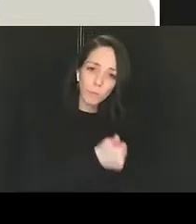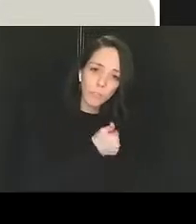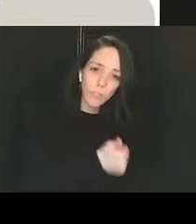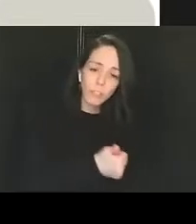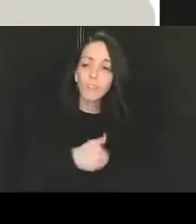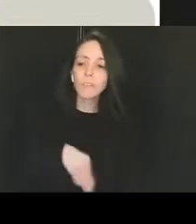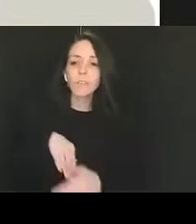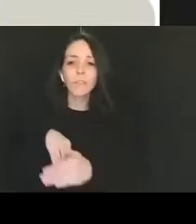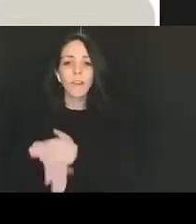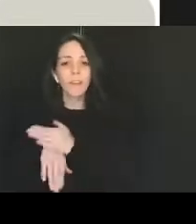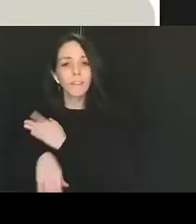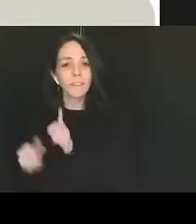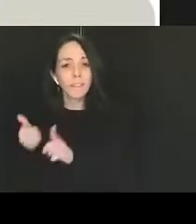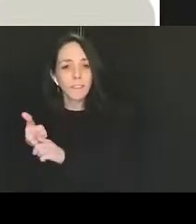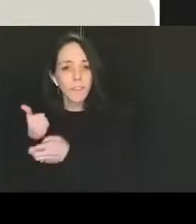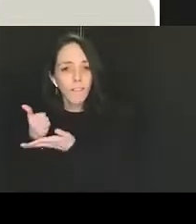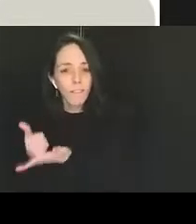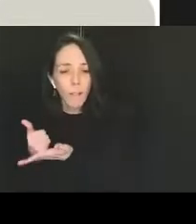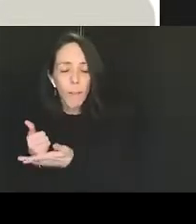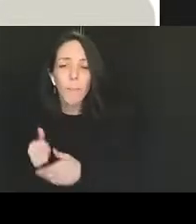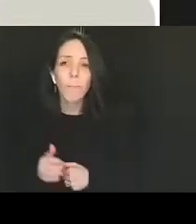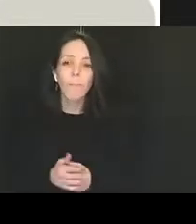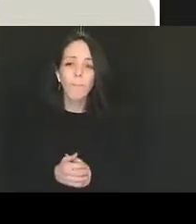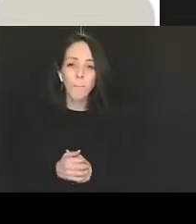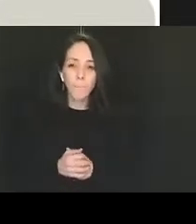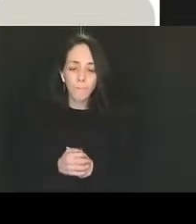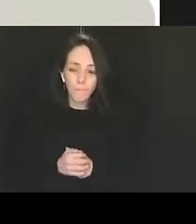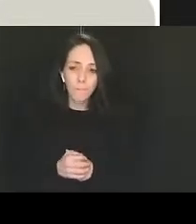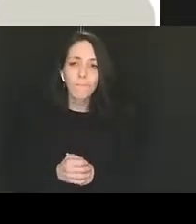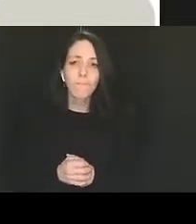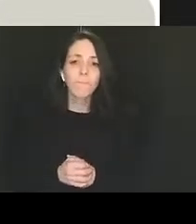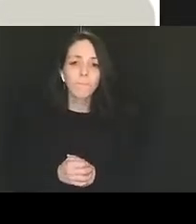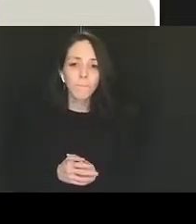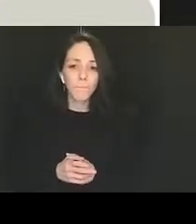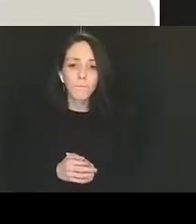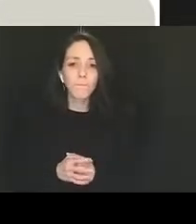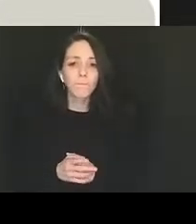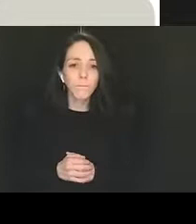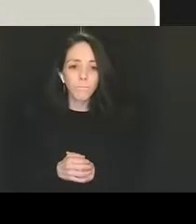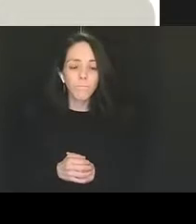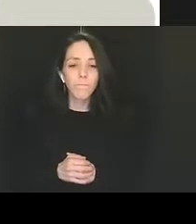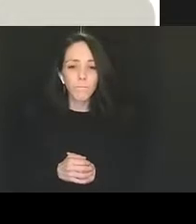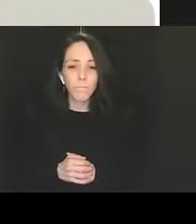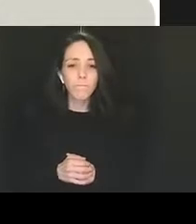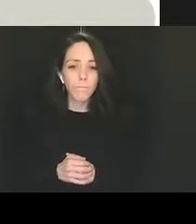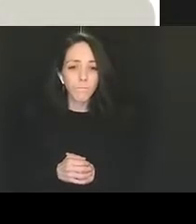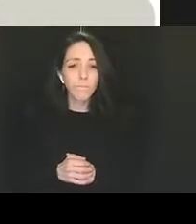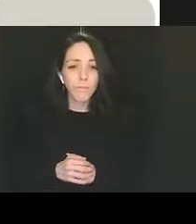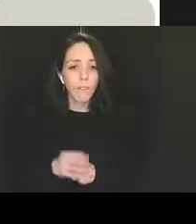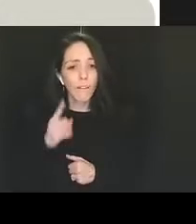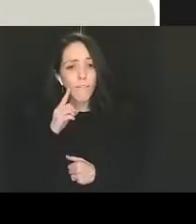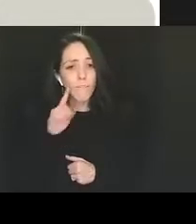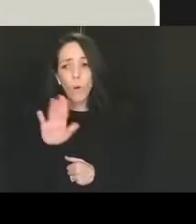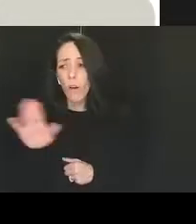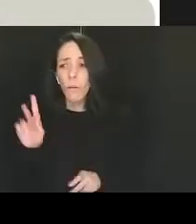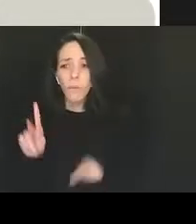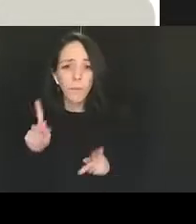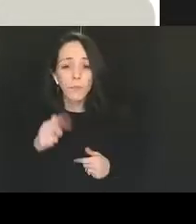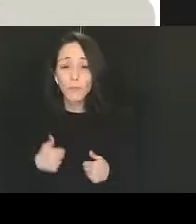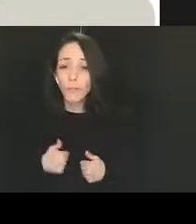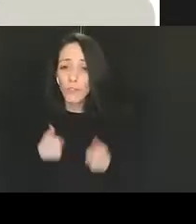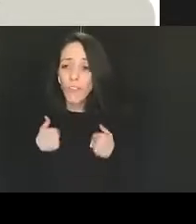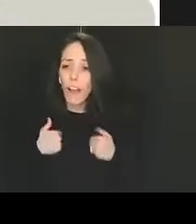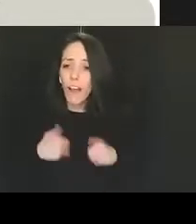to, you know, our being able to to survive and to access the tools